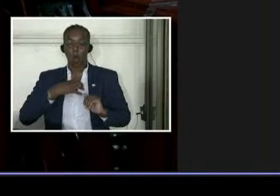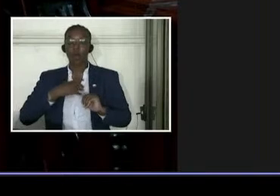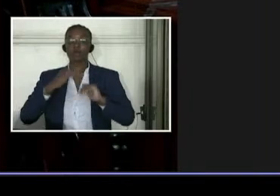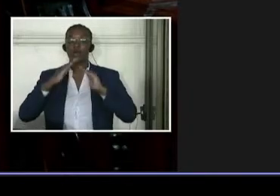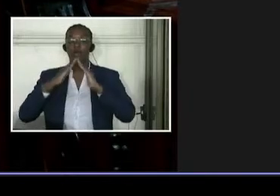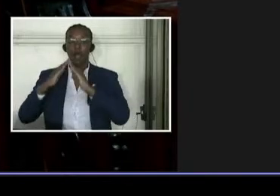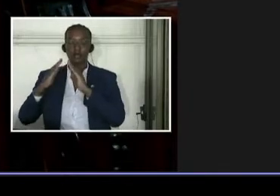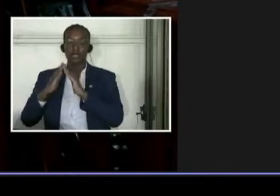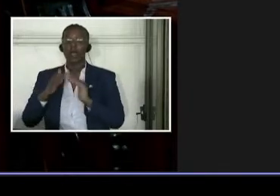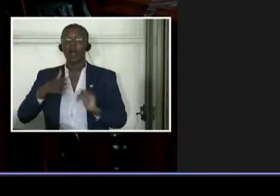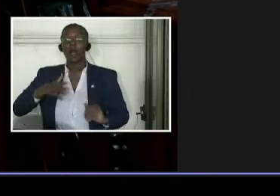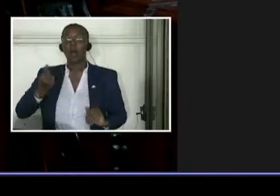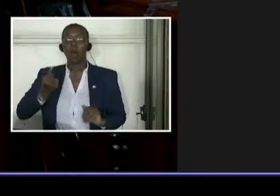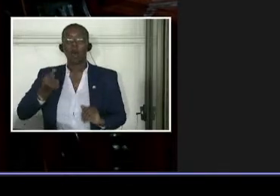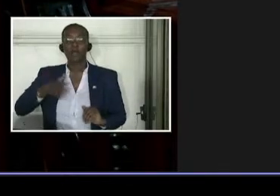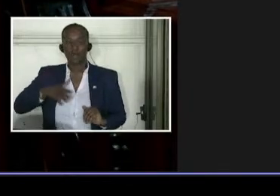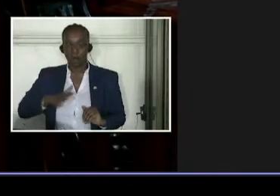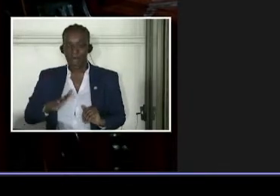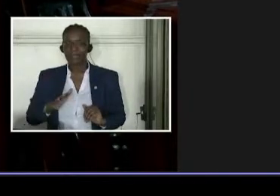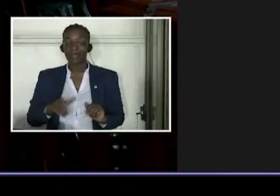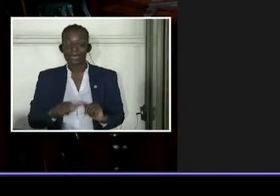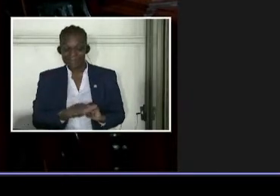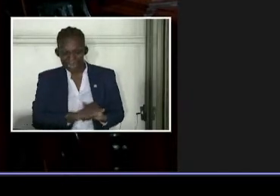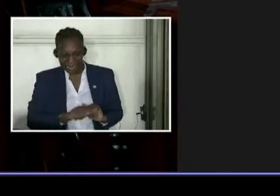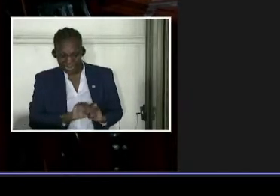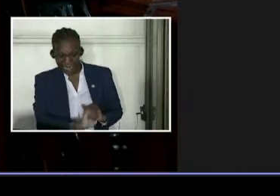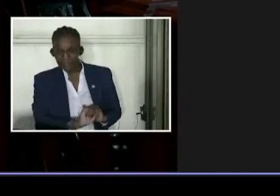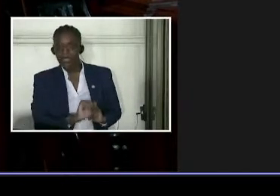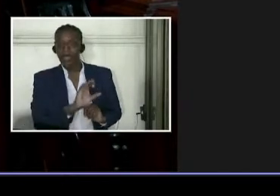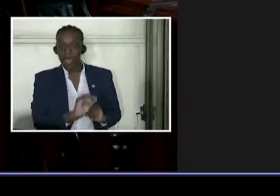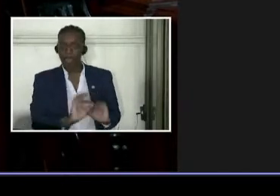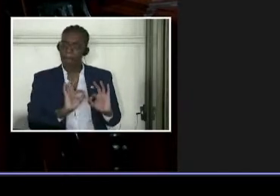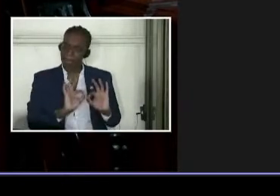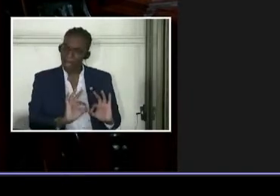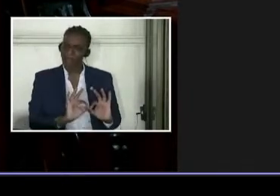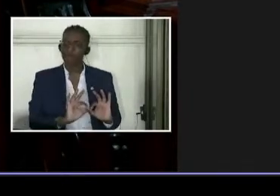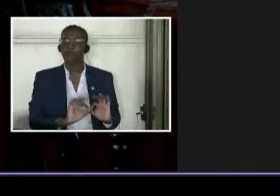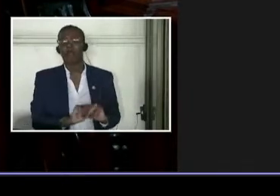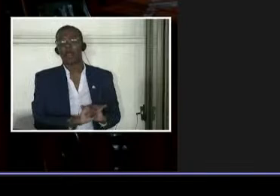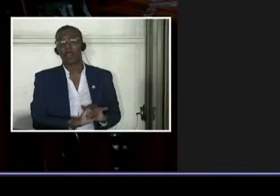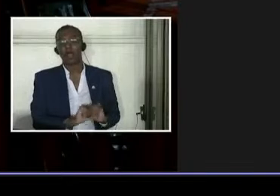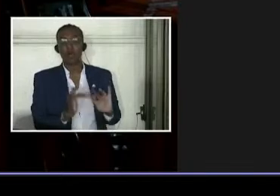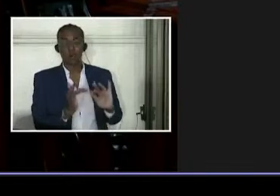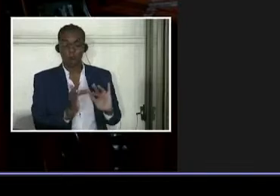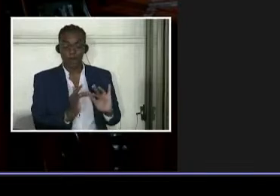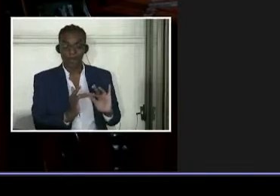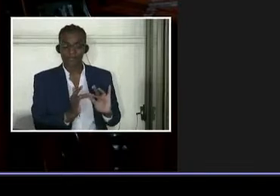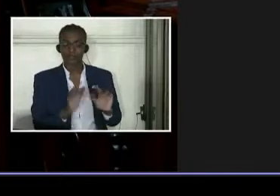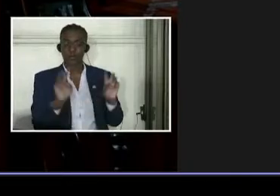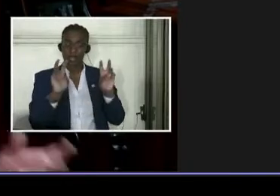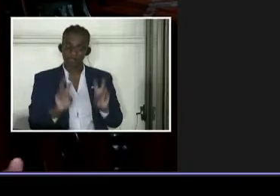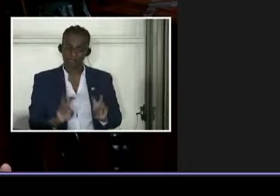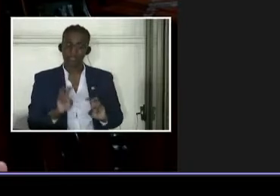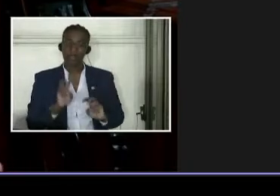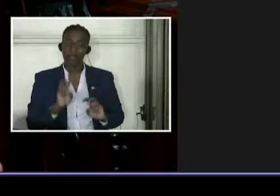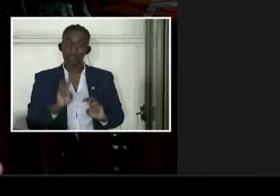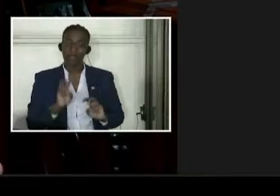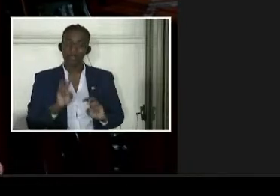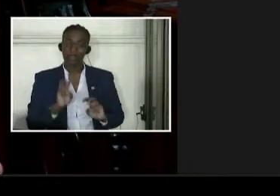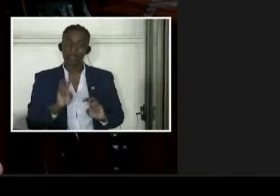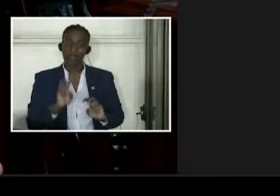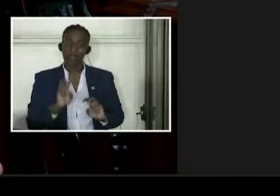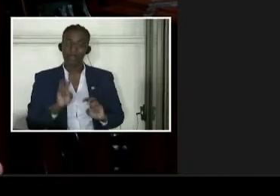their own houses. All they want is a piece of land with bulk infrastructure, with connectivity to electricity and water and